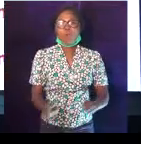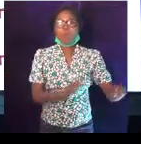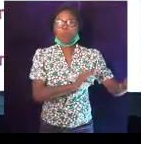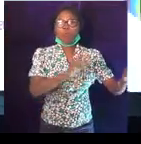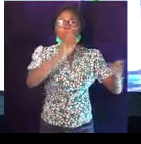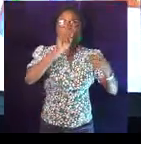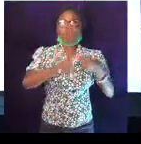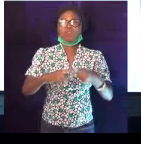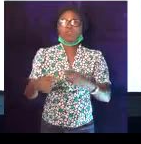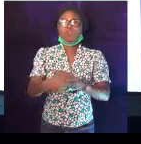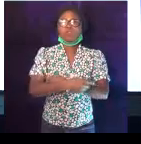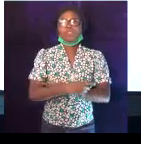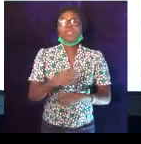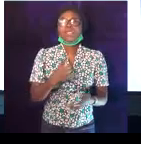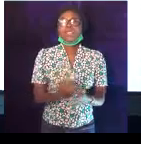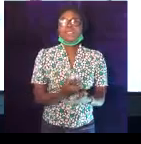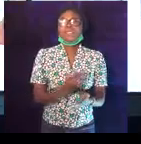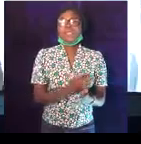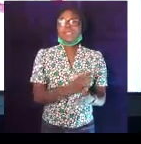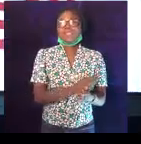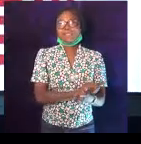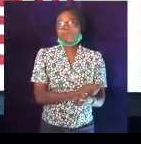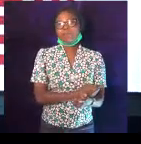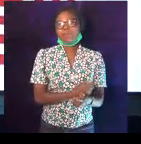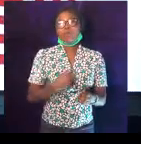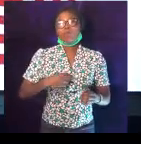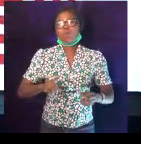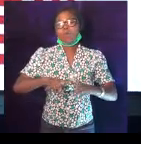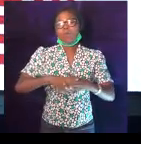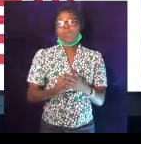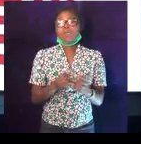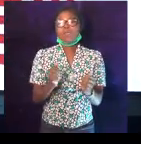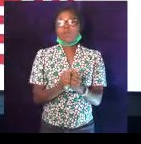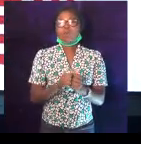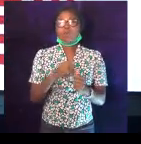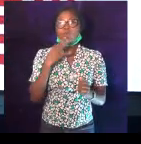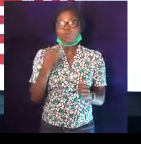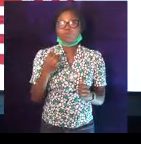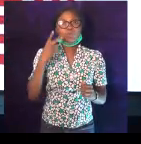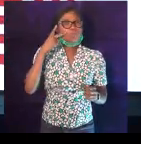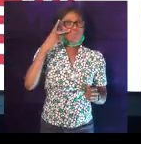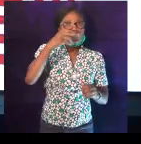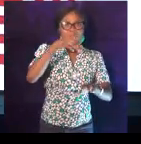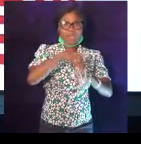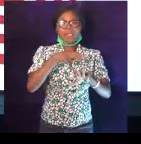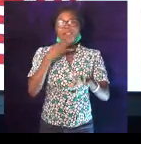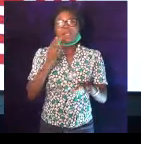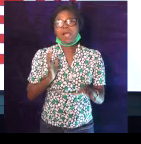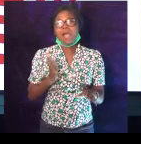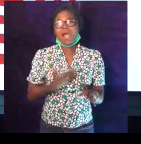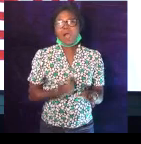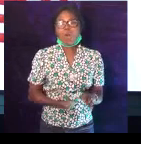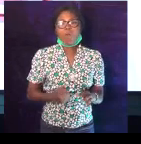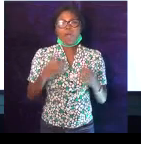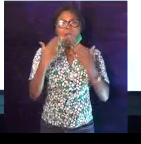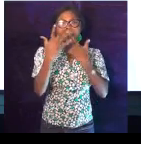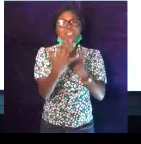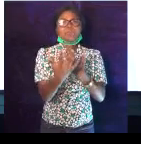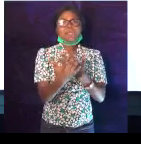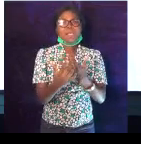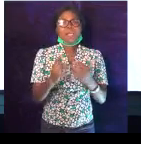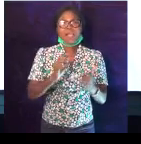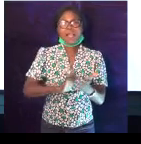Moving on to today's lesson, we begin with a review of our expected learning